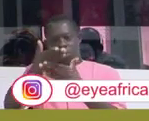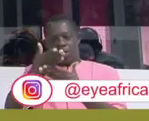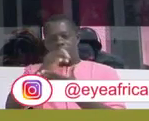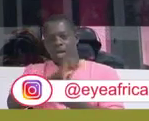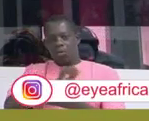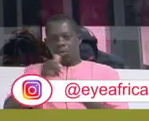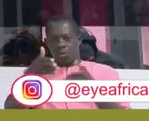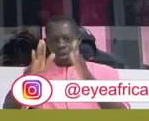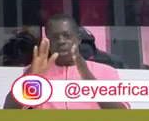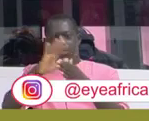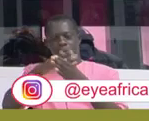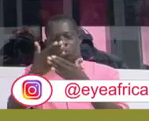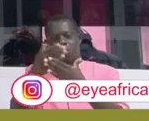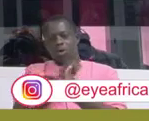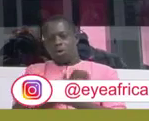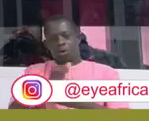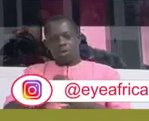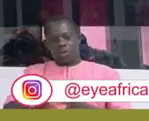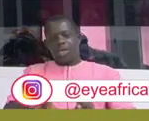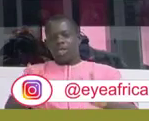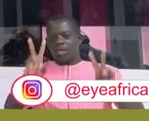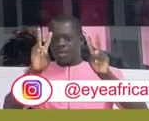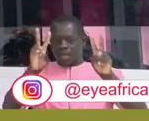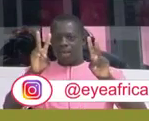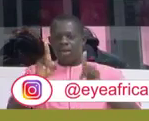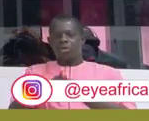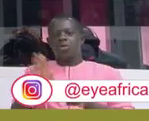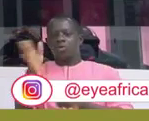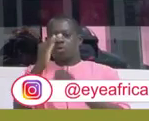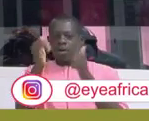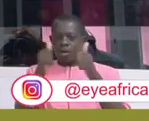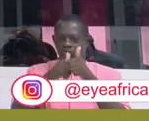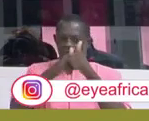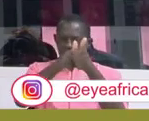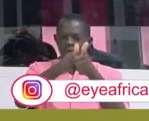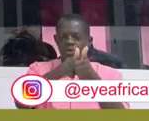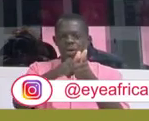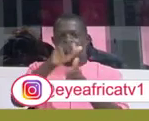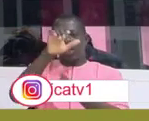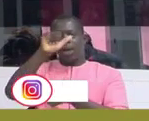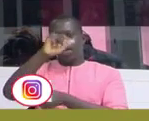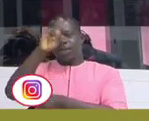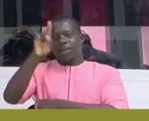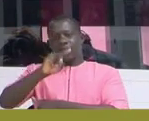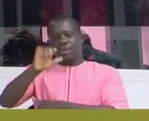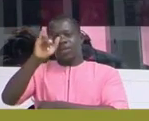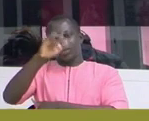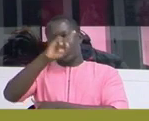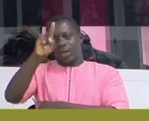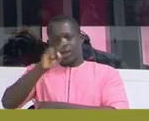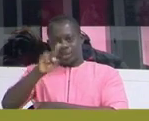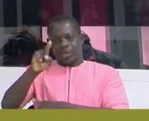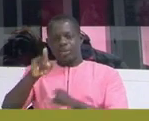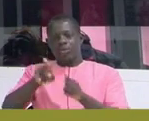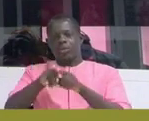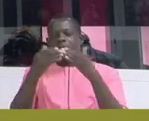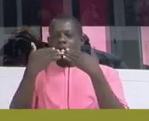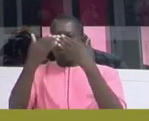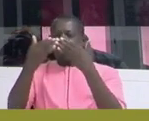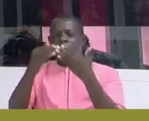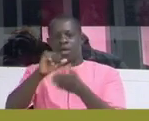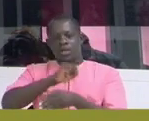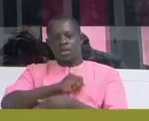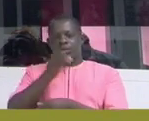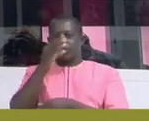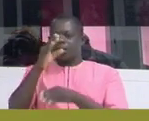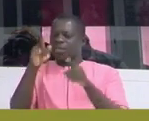I said he is our way between us and we went after there's